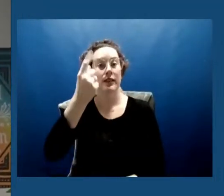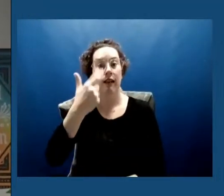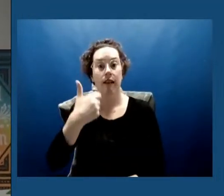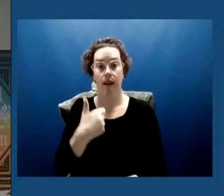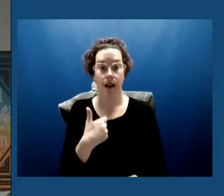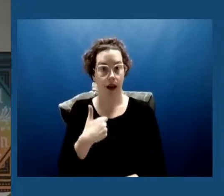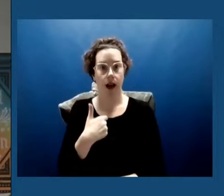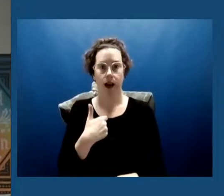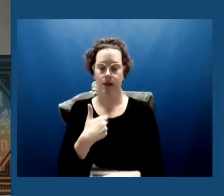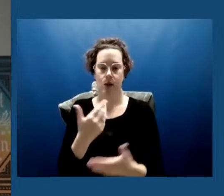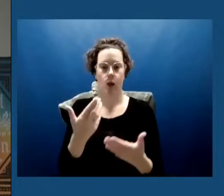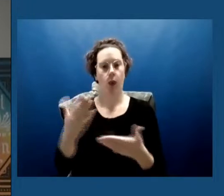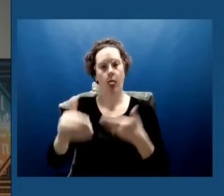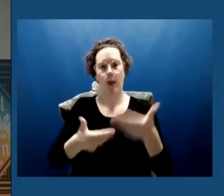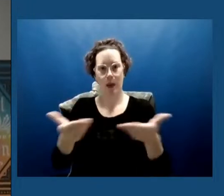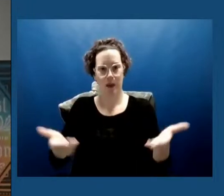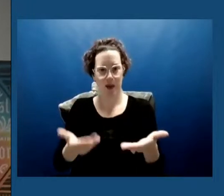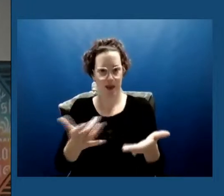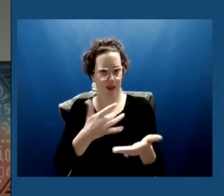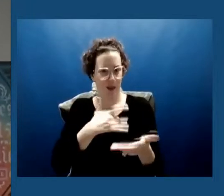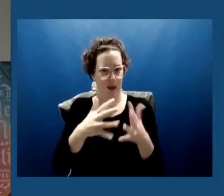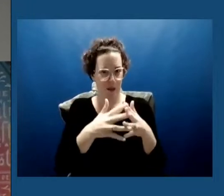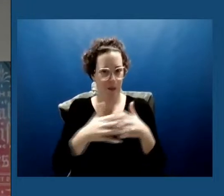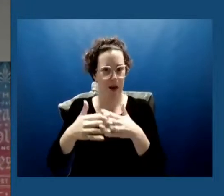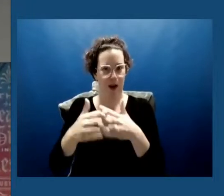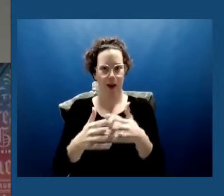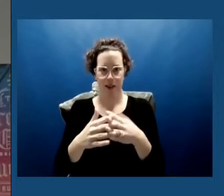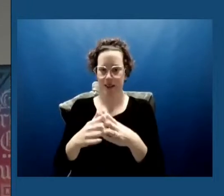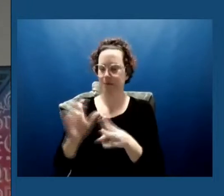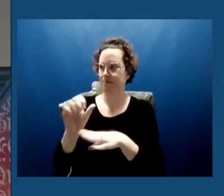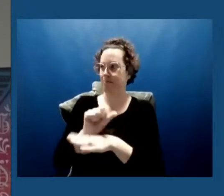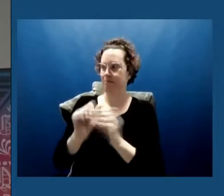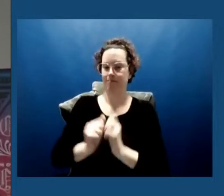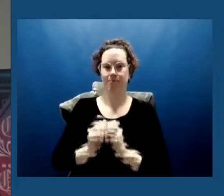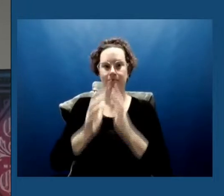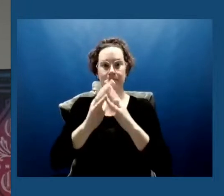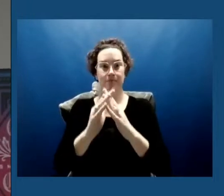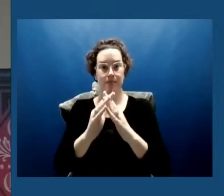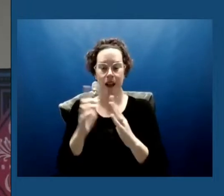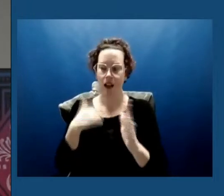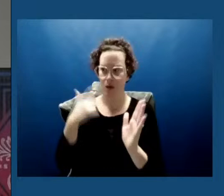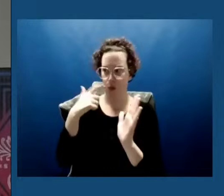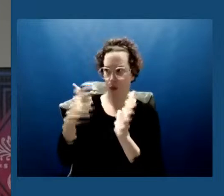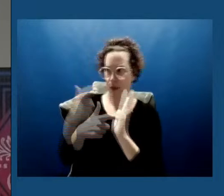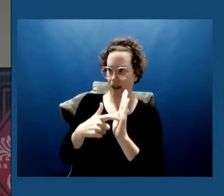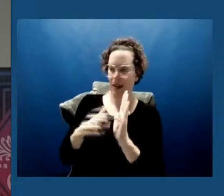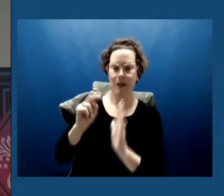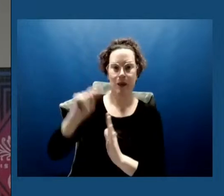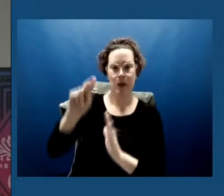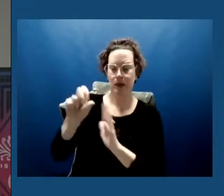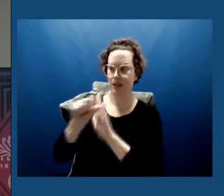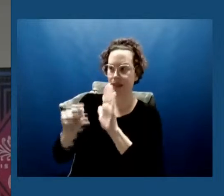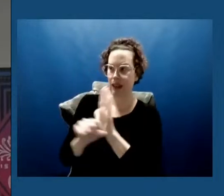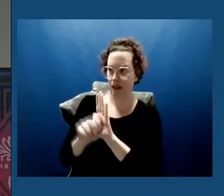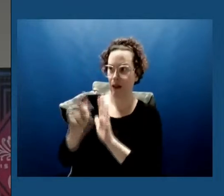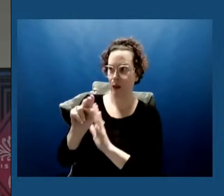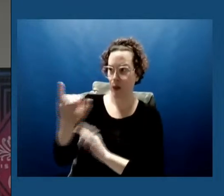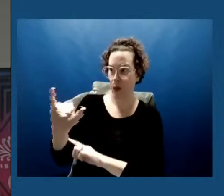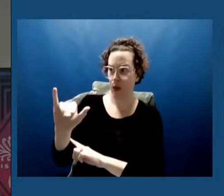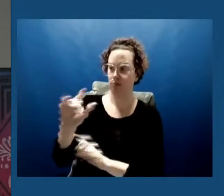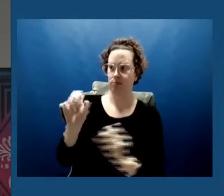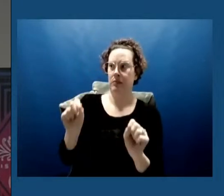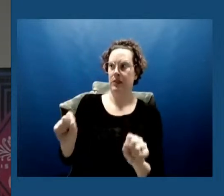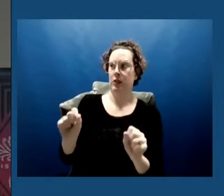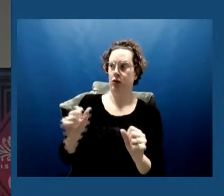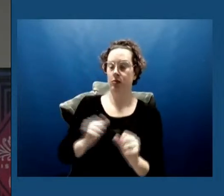manufacturing resurgence. I've recognized upstate New York's potential for a long time, and I want to thank a few people helping breathe new life